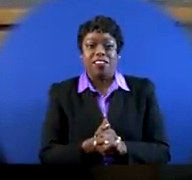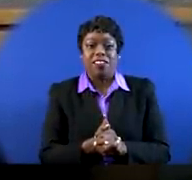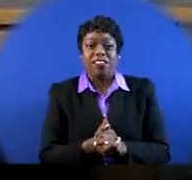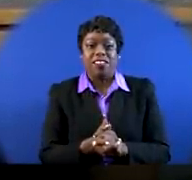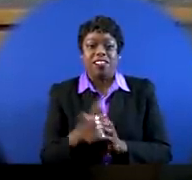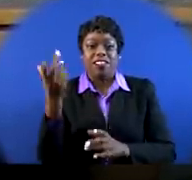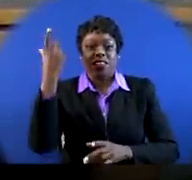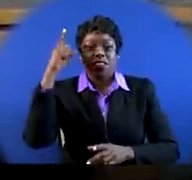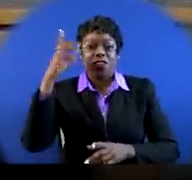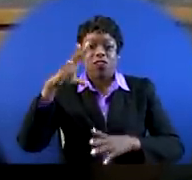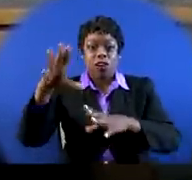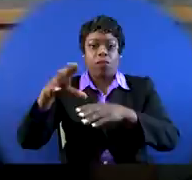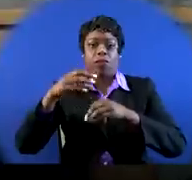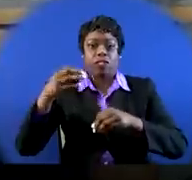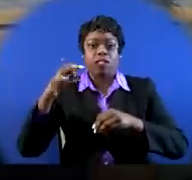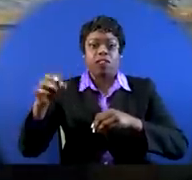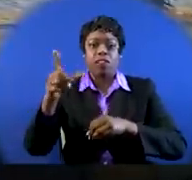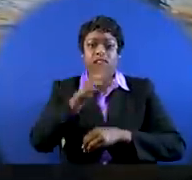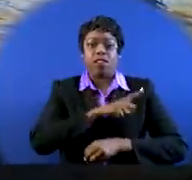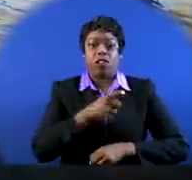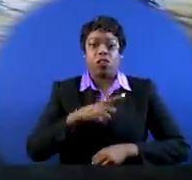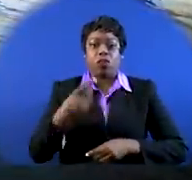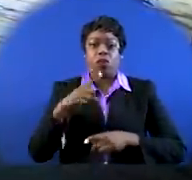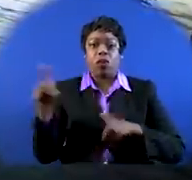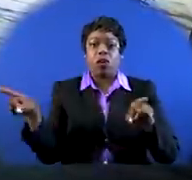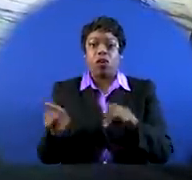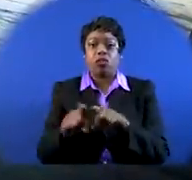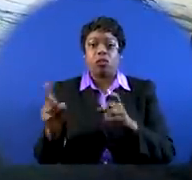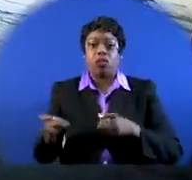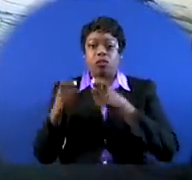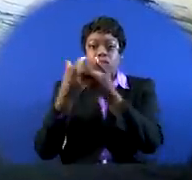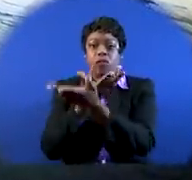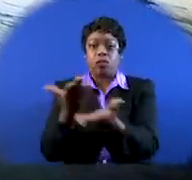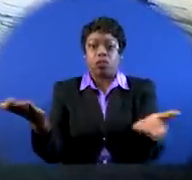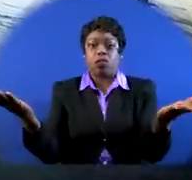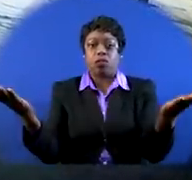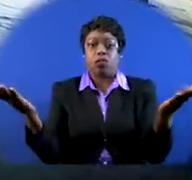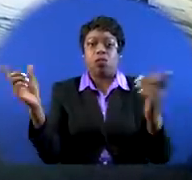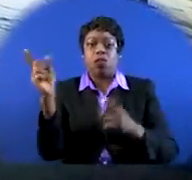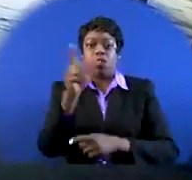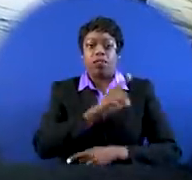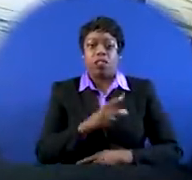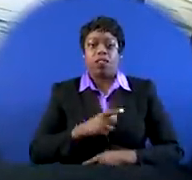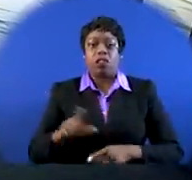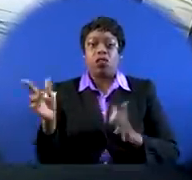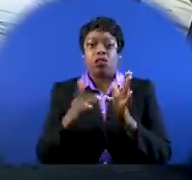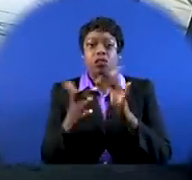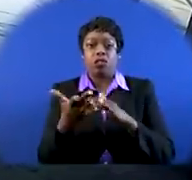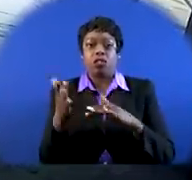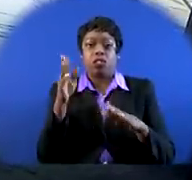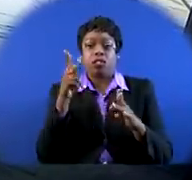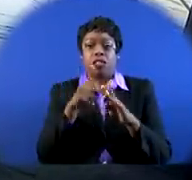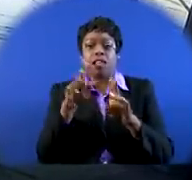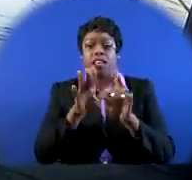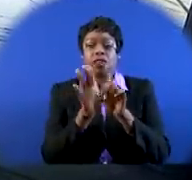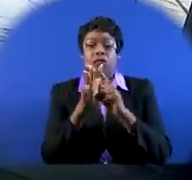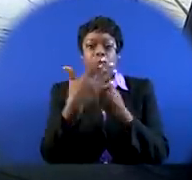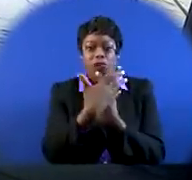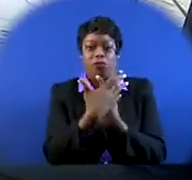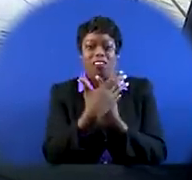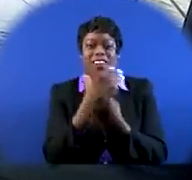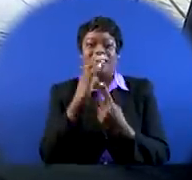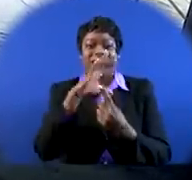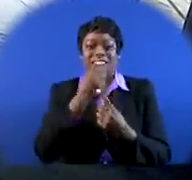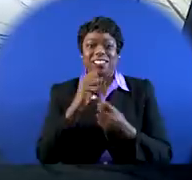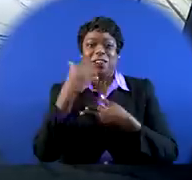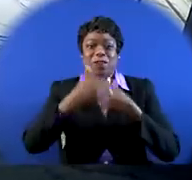For I received from the Lord what I also handed on to you, that the Lord Jesus, on the night when he was betrayed, took a loaf